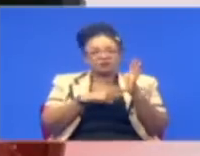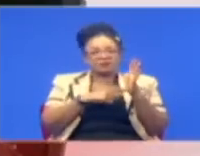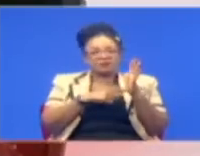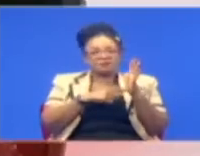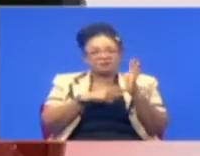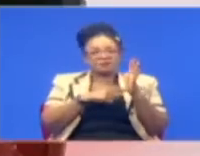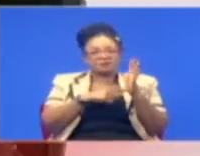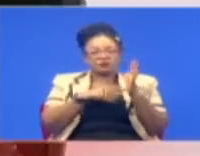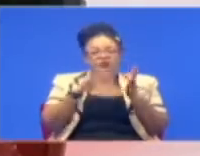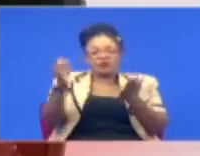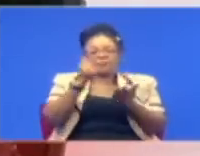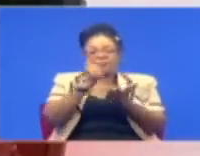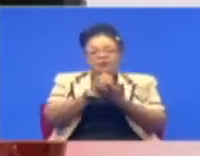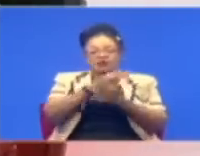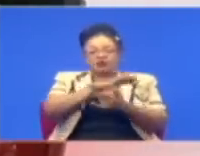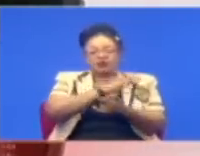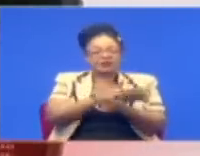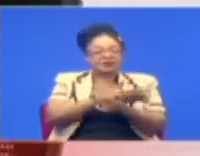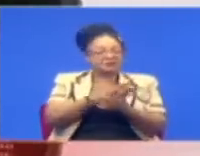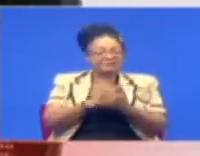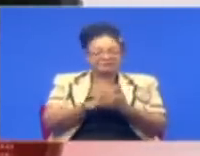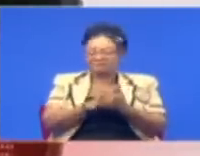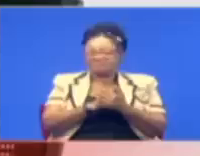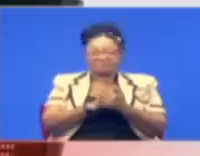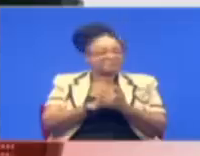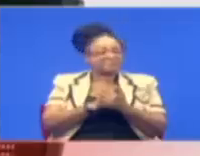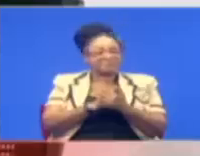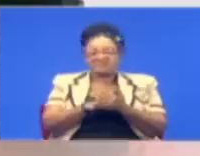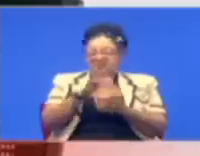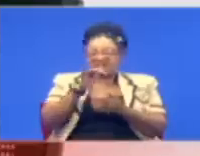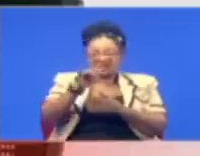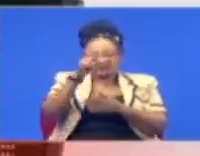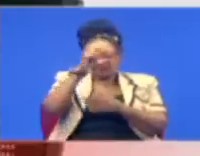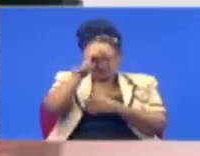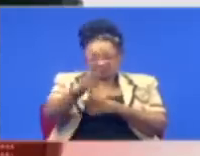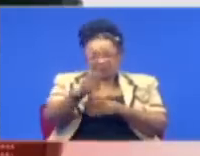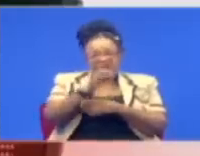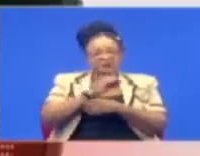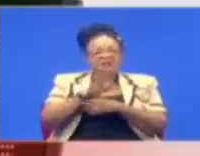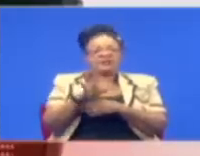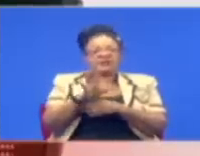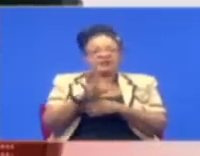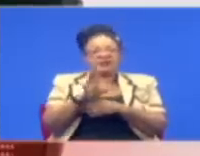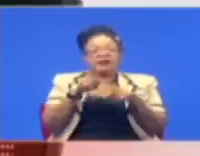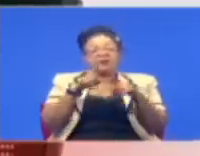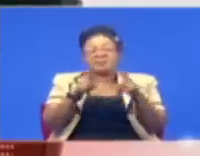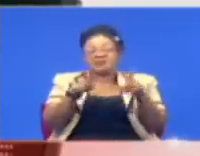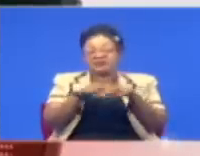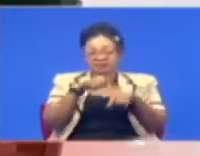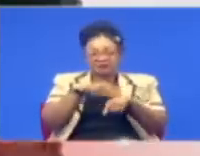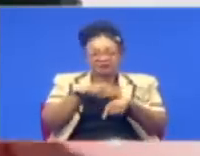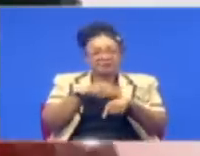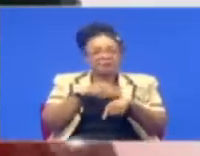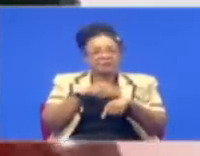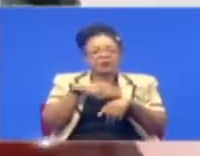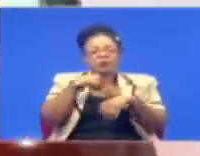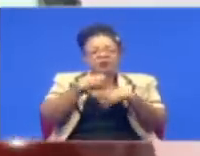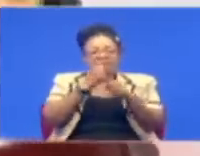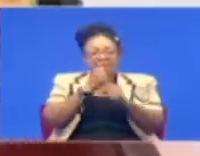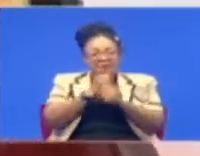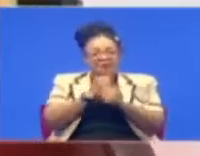to the appointing authority. I think it will be disrespectful. But at the same time, I'll make it